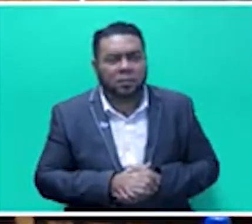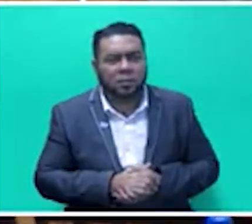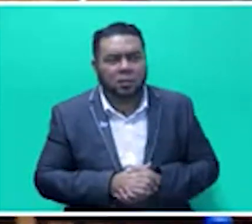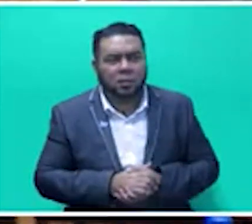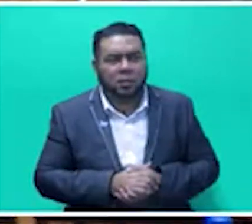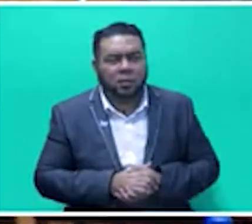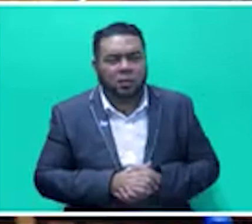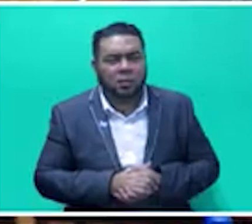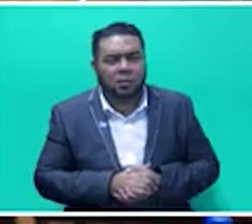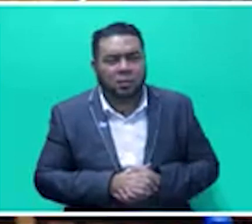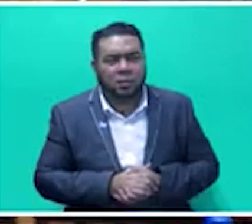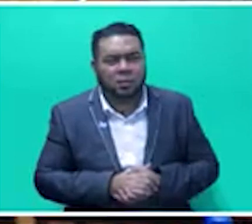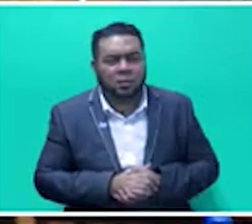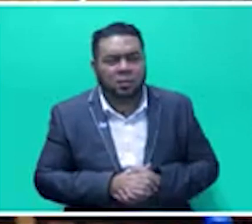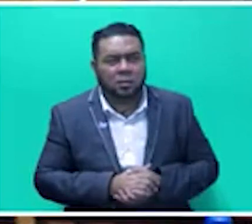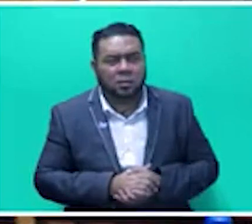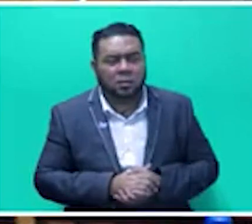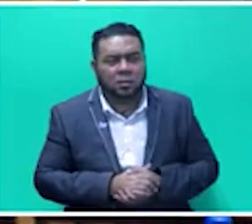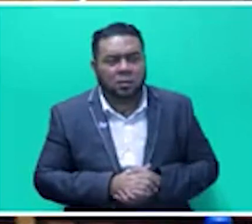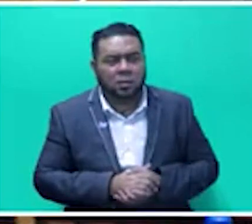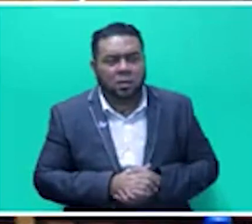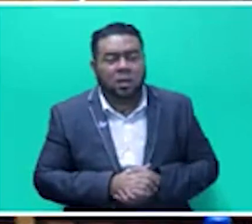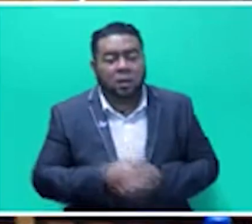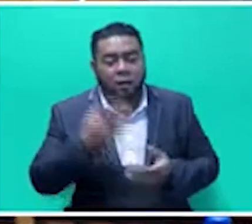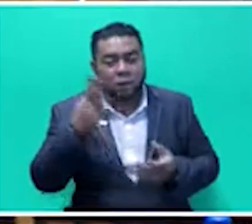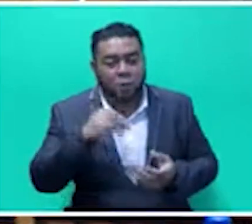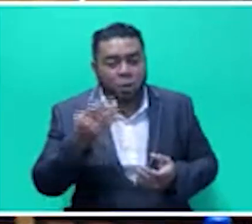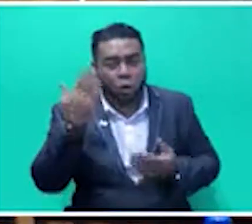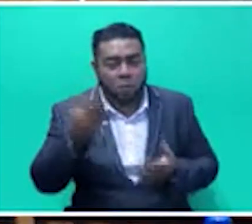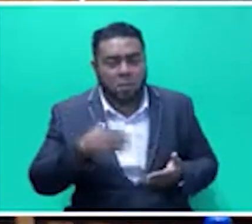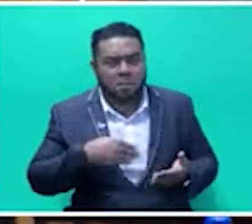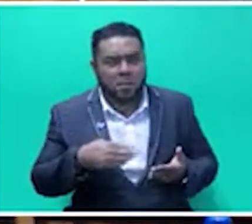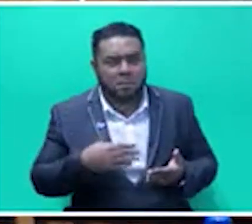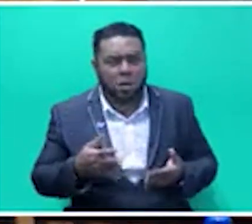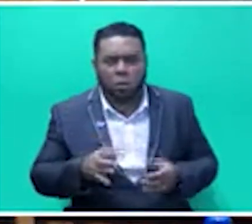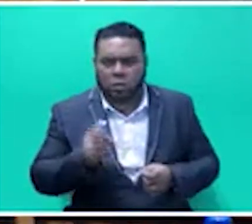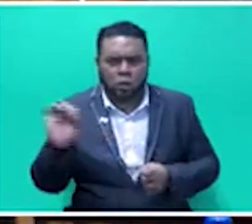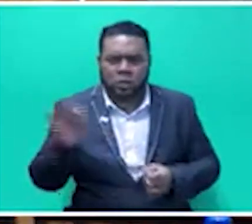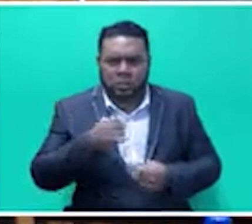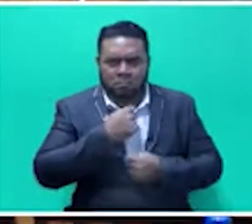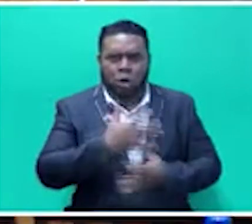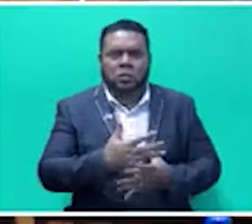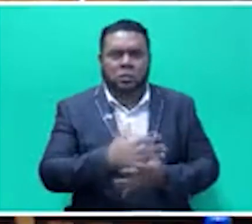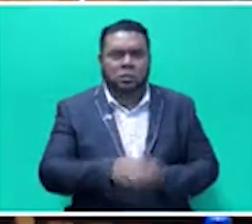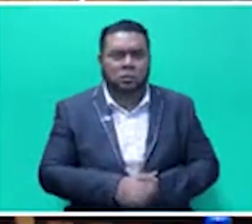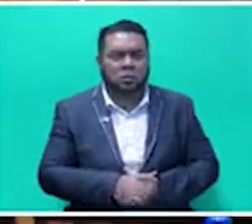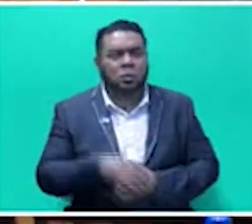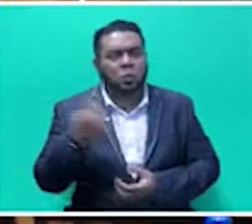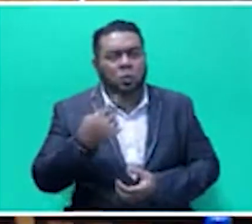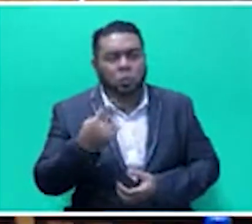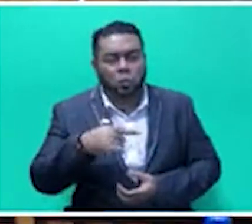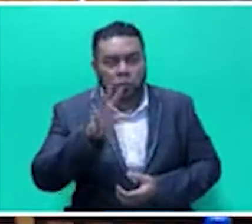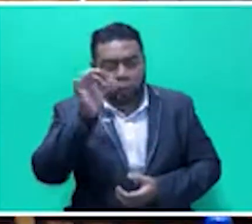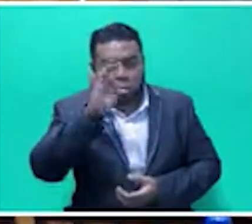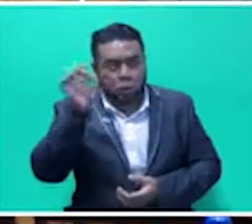verbess, you know, the Speaker, from the Honorable Member wasn't surprising, who probably didn't